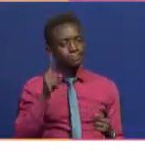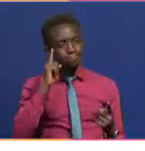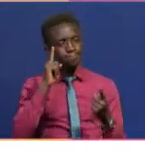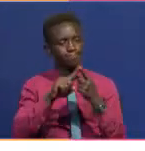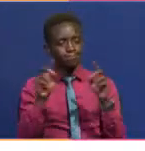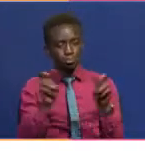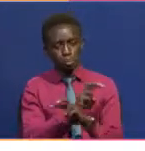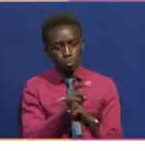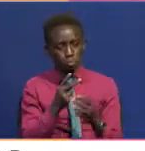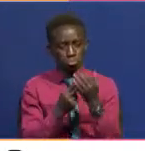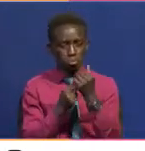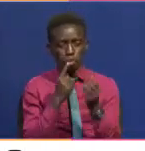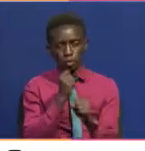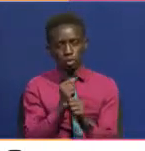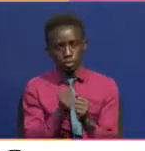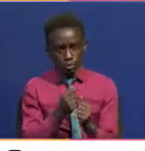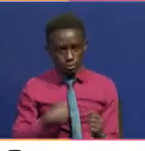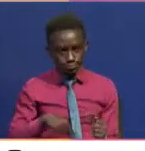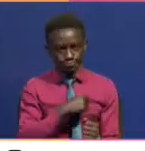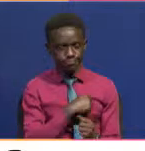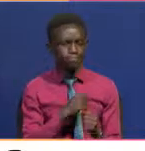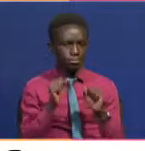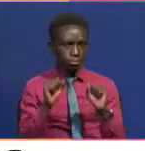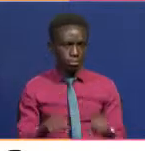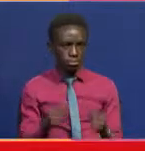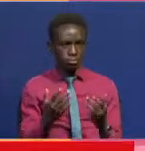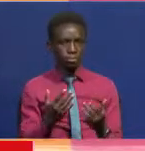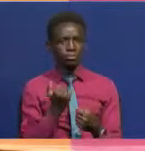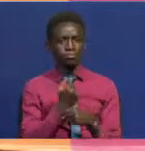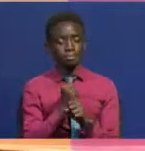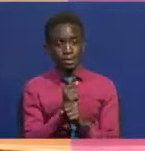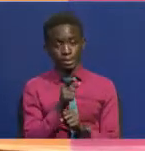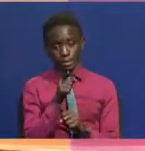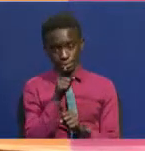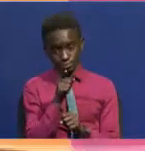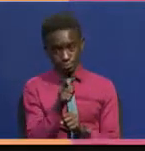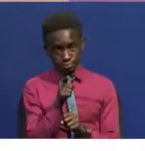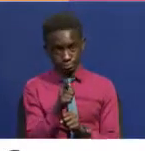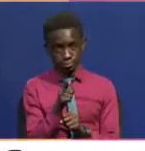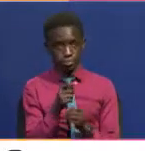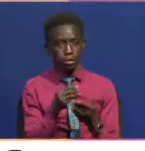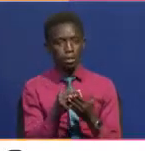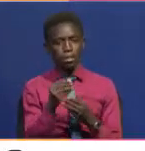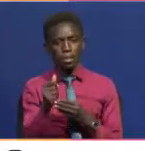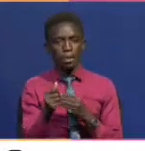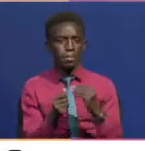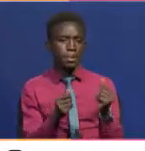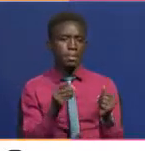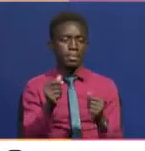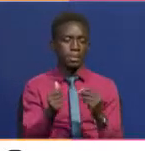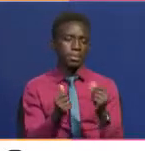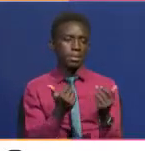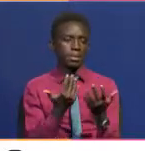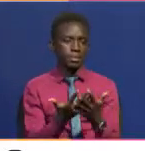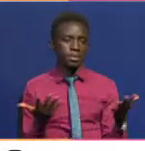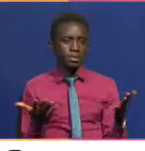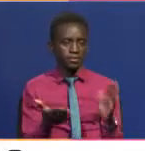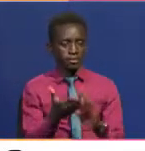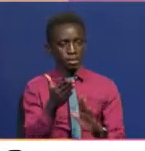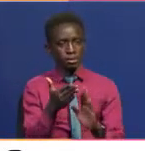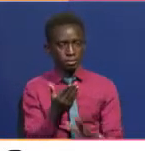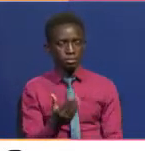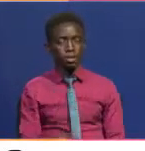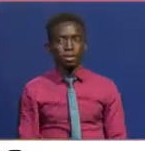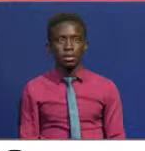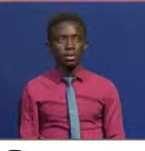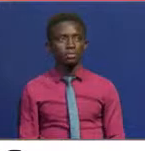can work with us in this journey to make this initial purchase of equipment. All right.